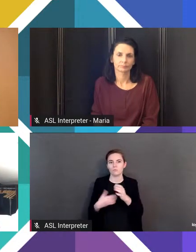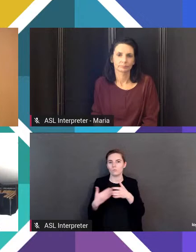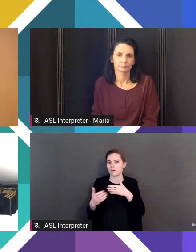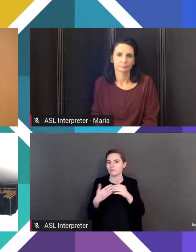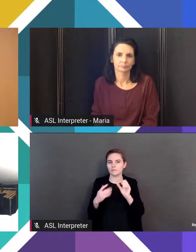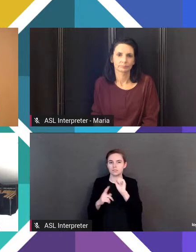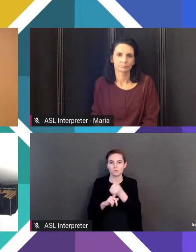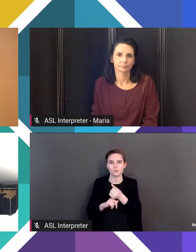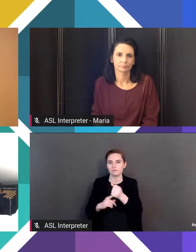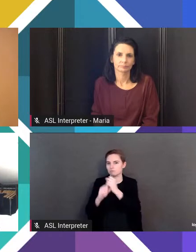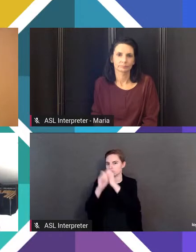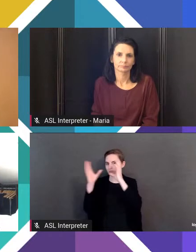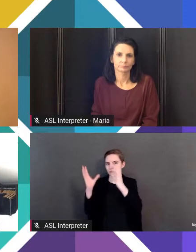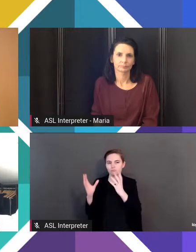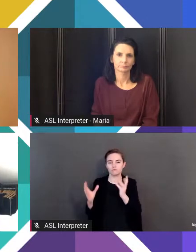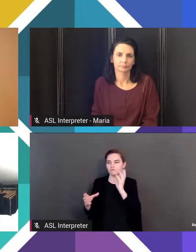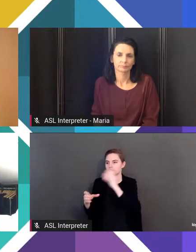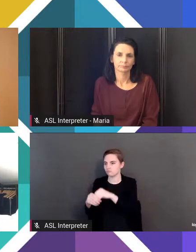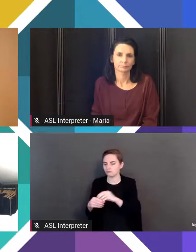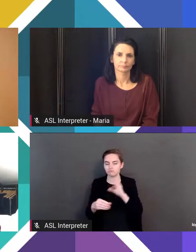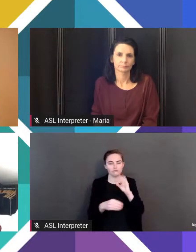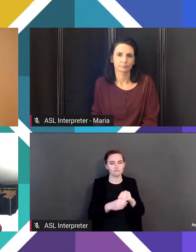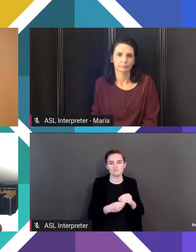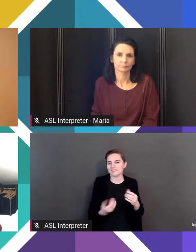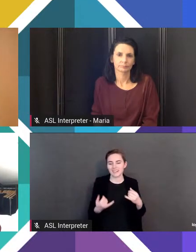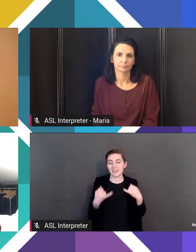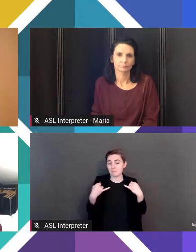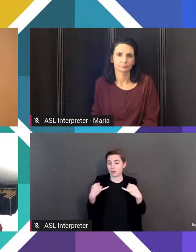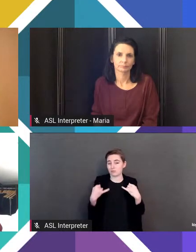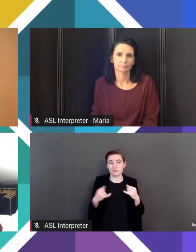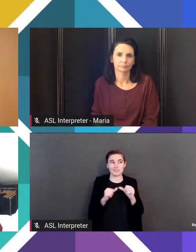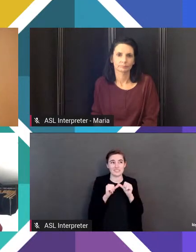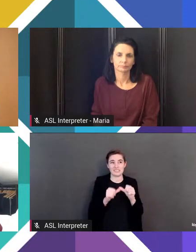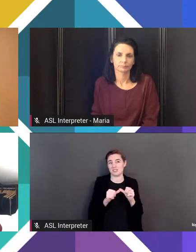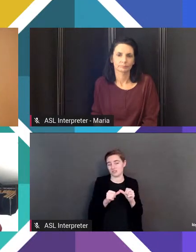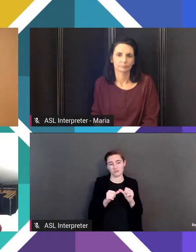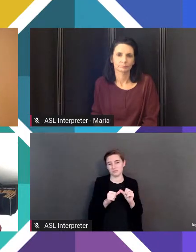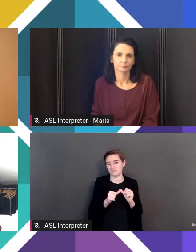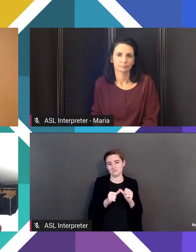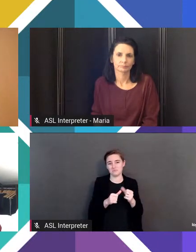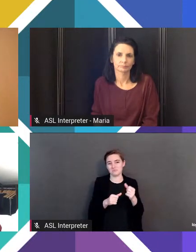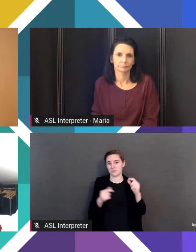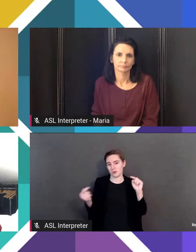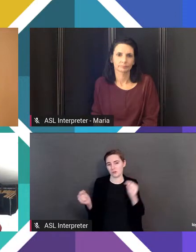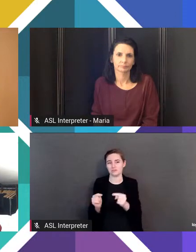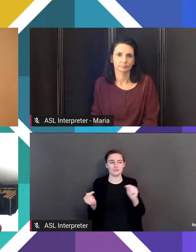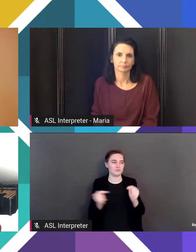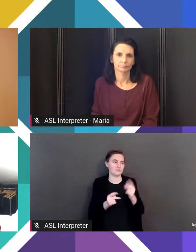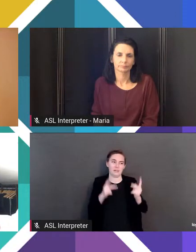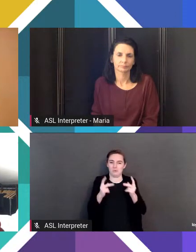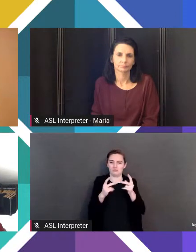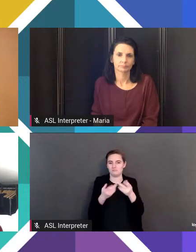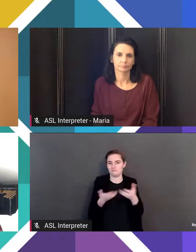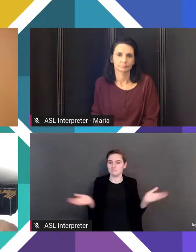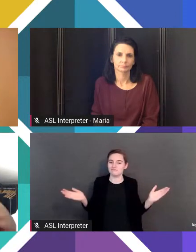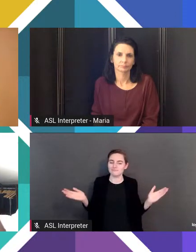I think your boundaries just continue to place harm on people, right? Unless you're not within, when you're